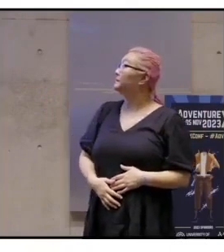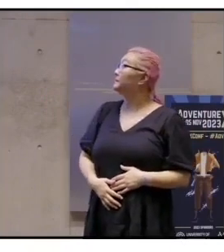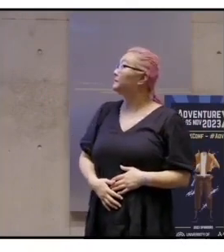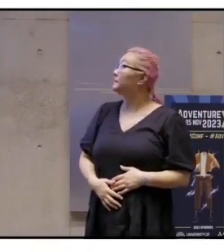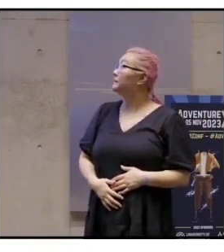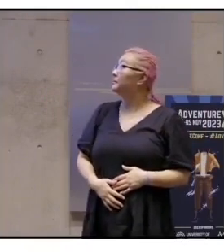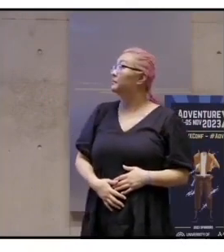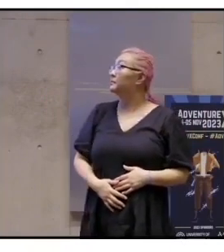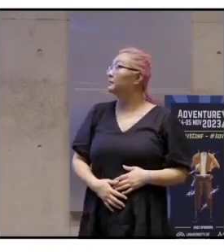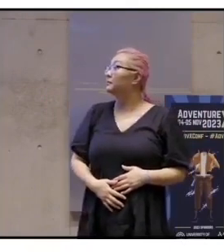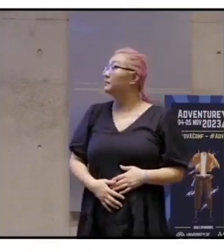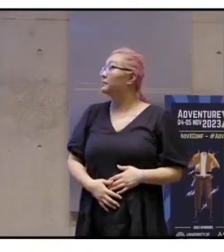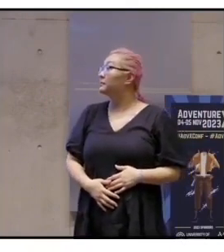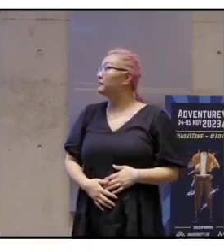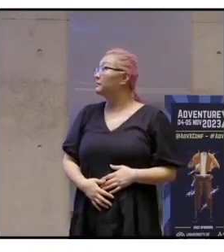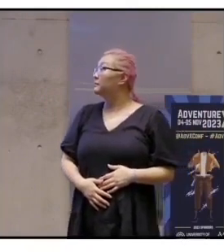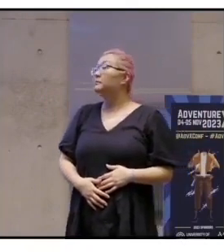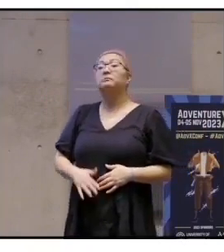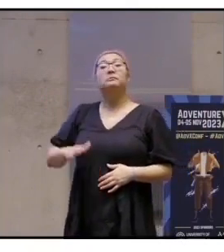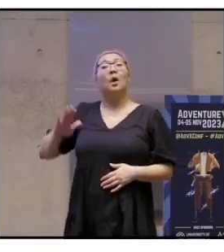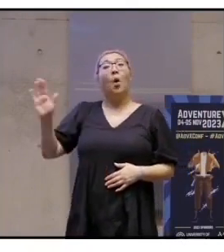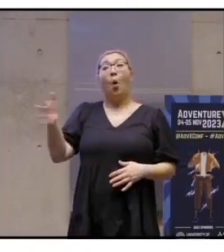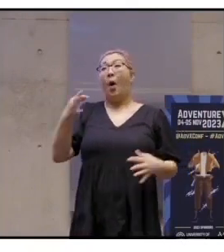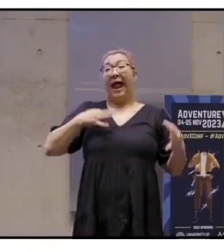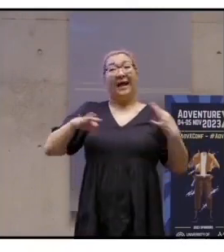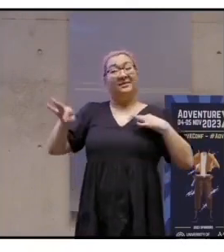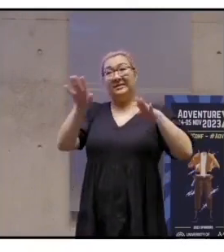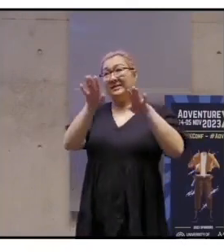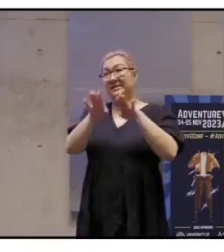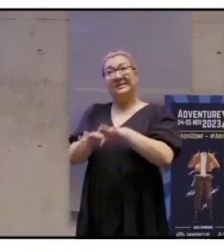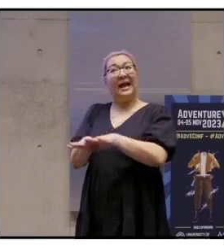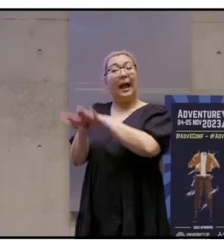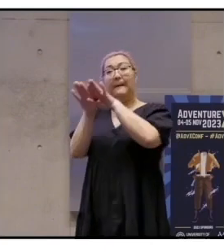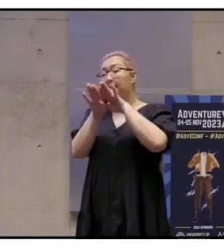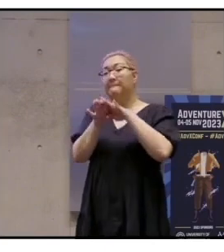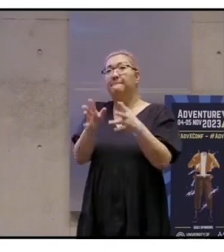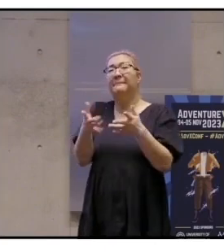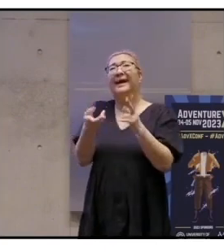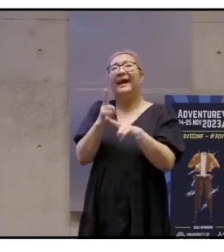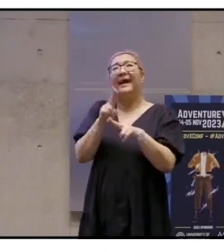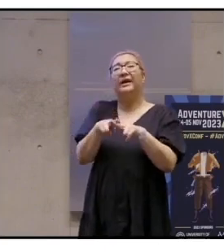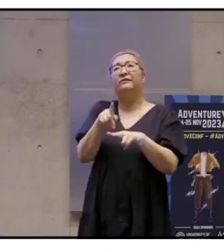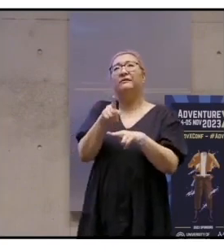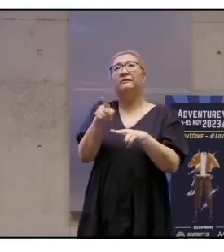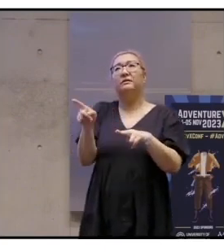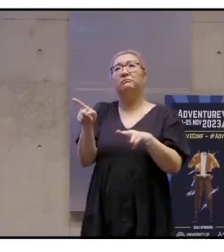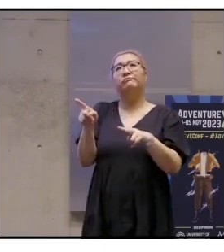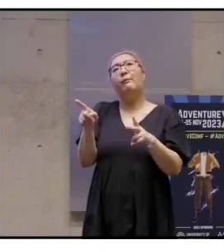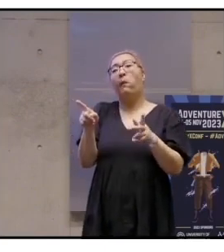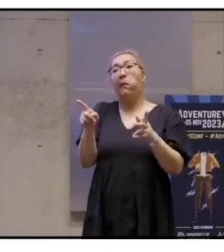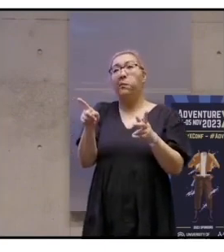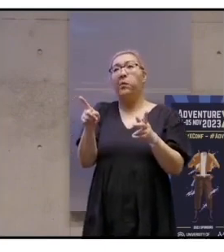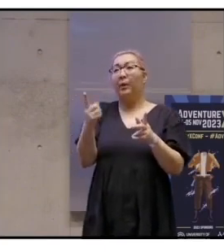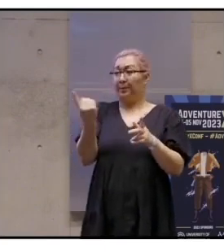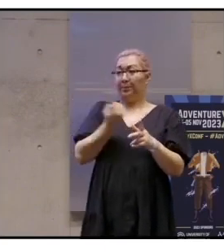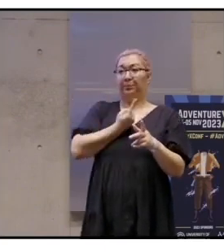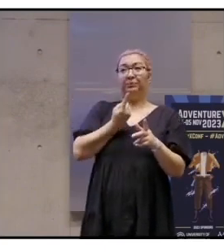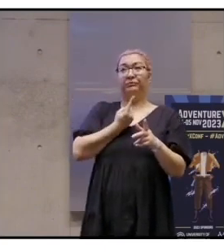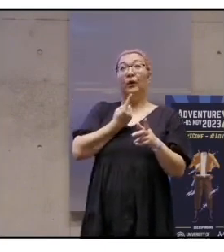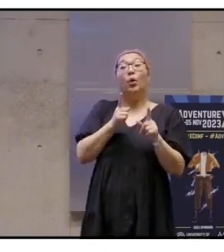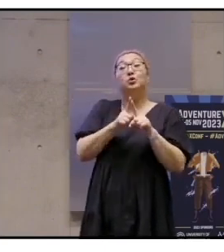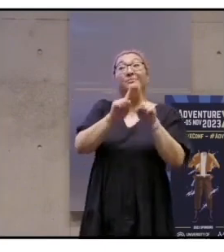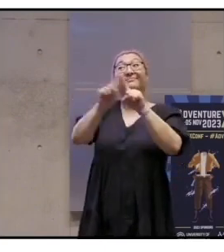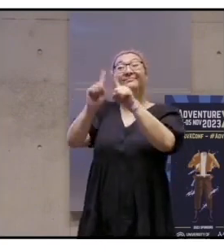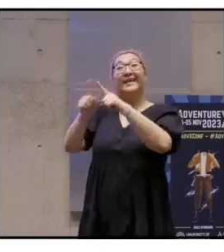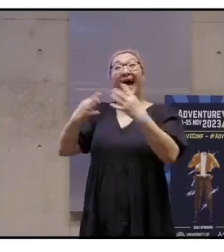been put through the ringer. Give them... If there are sort of, not everybody reacts to emotionally different content the same way.